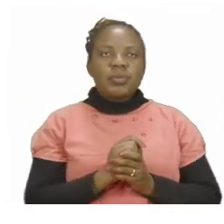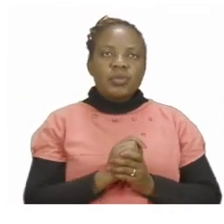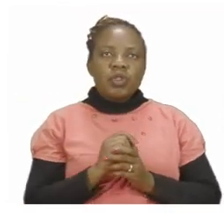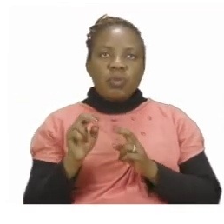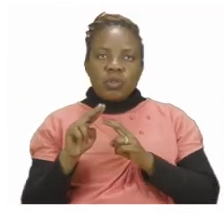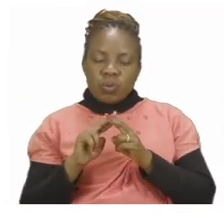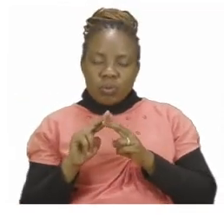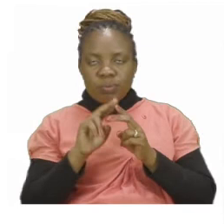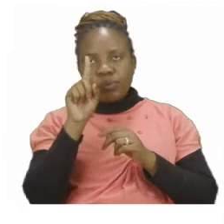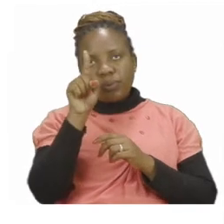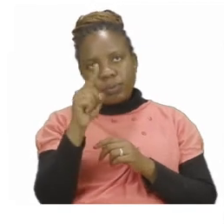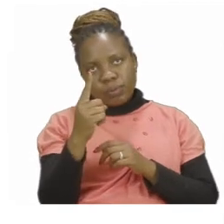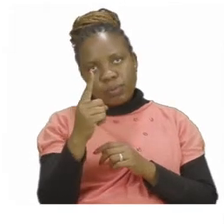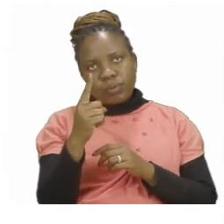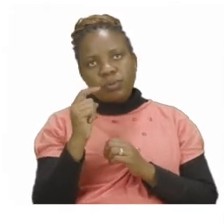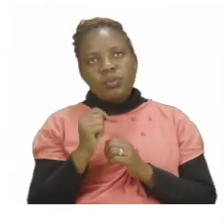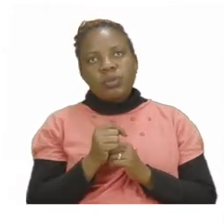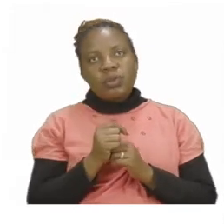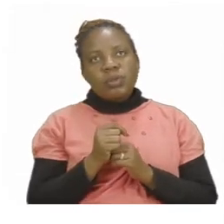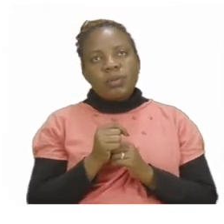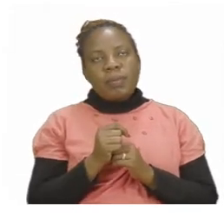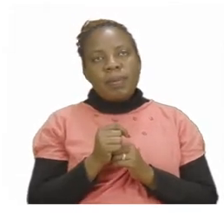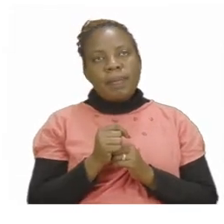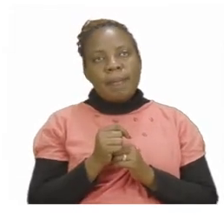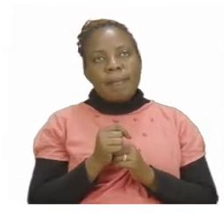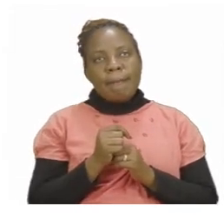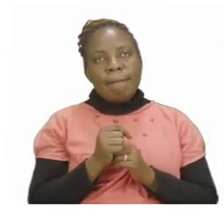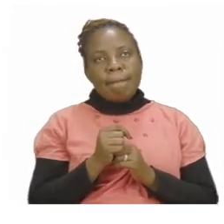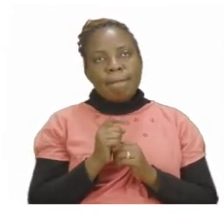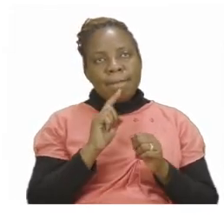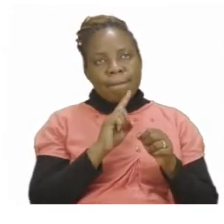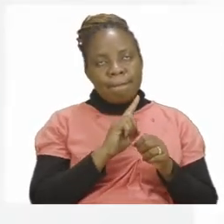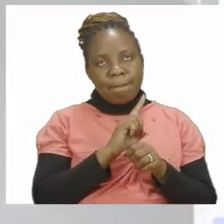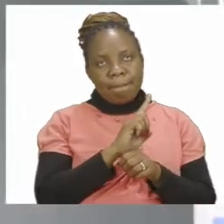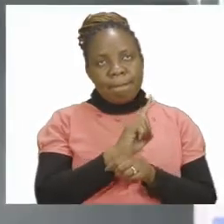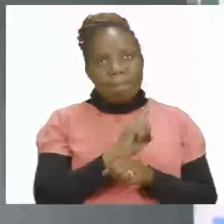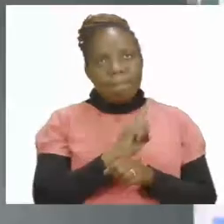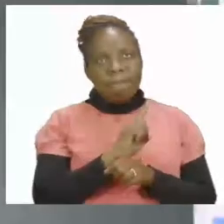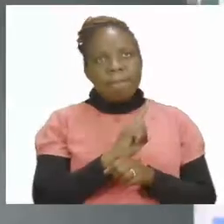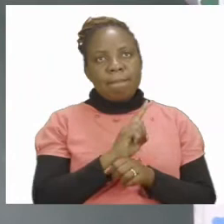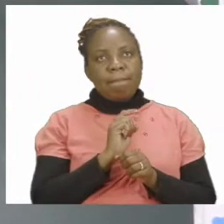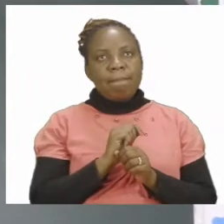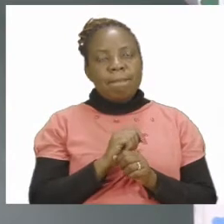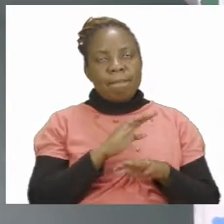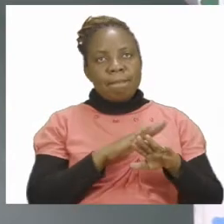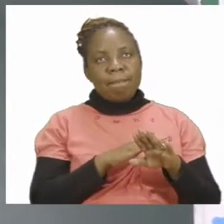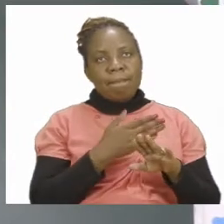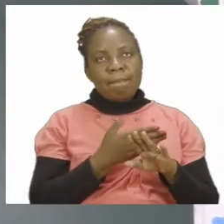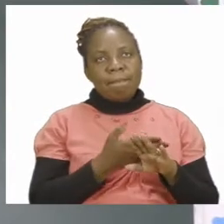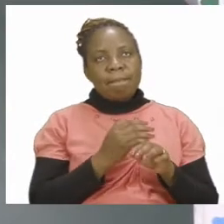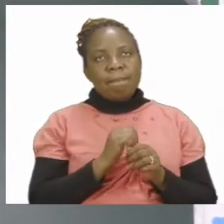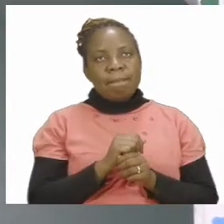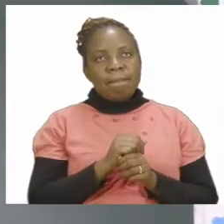contraction. Okay, so we have two sets here. Let's look at the first set or the first example that I'm going to do